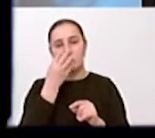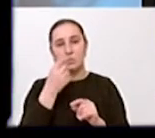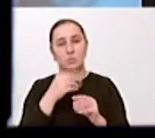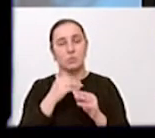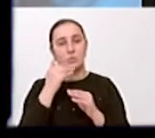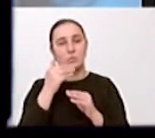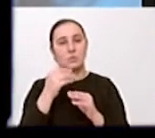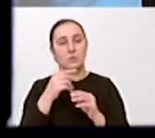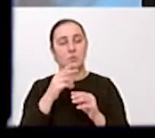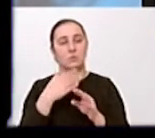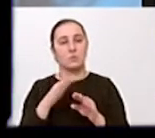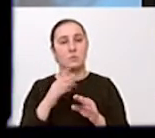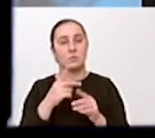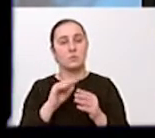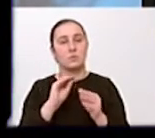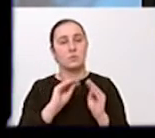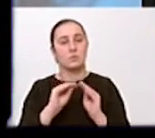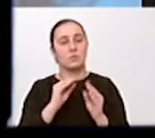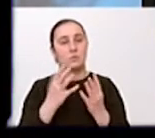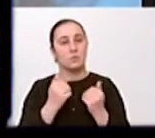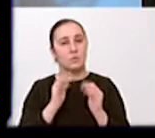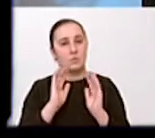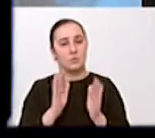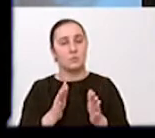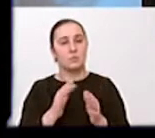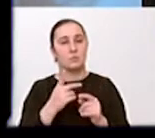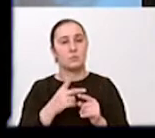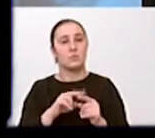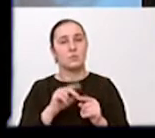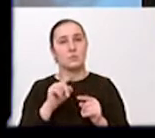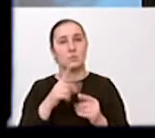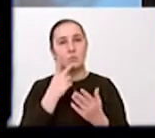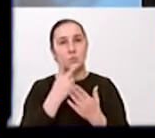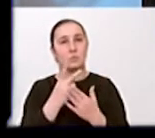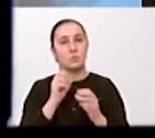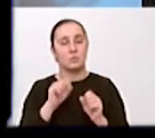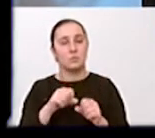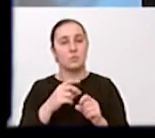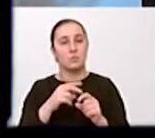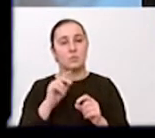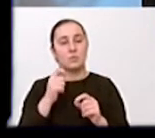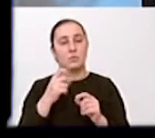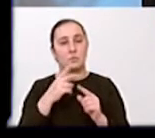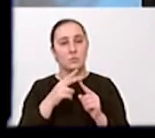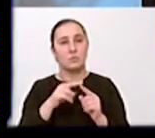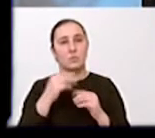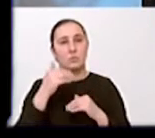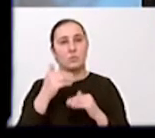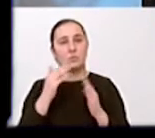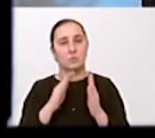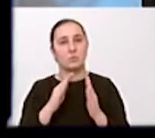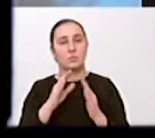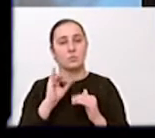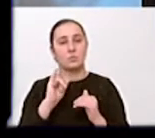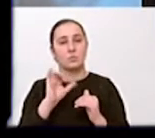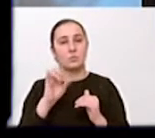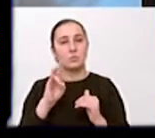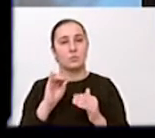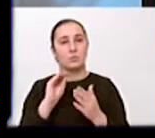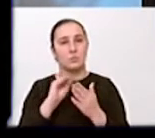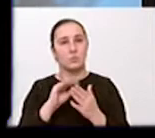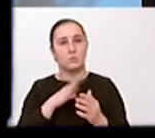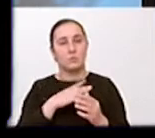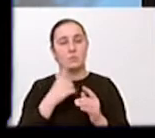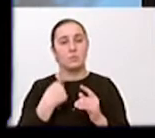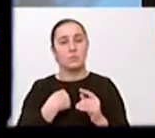ustki qismini yasab olamiz. Demak, ko'rishingiz mumkin, qulfni yonida to'rtburchak uskunasiga bosganimda